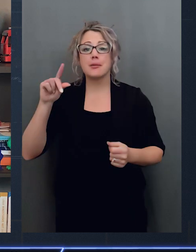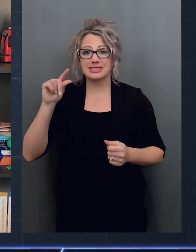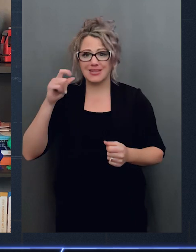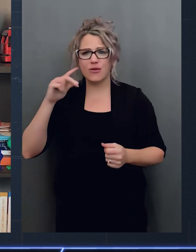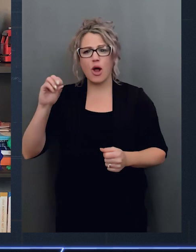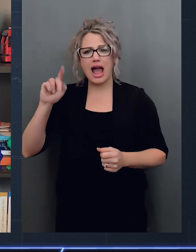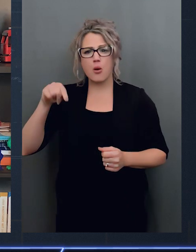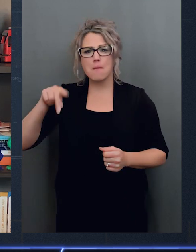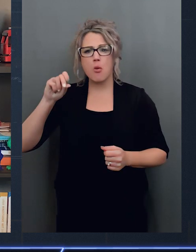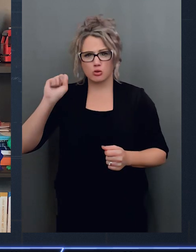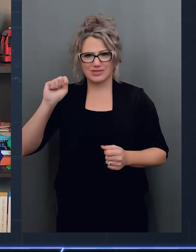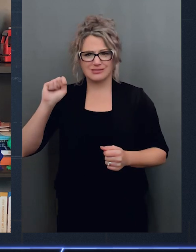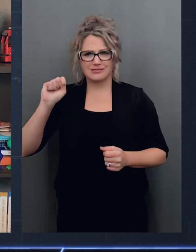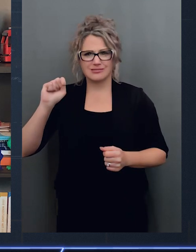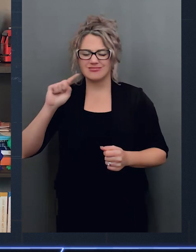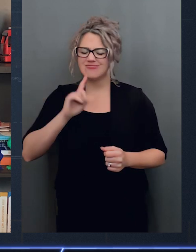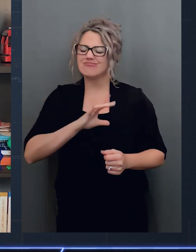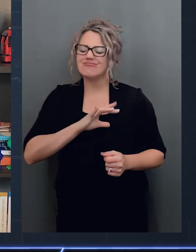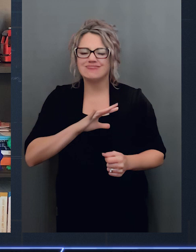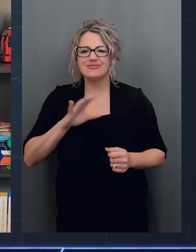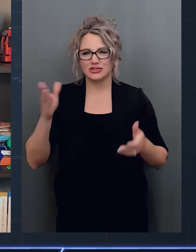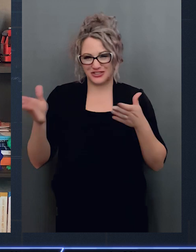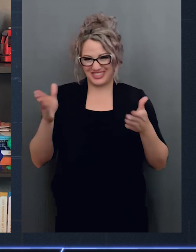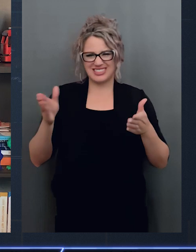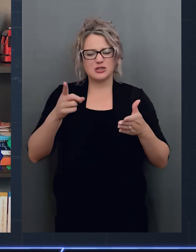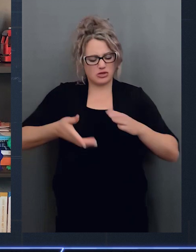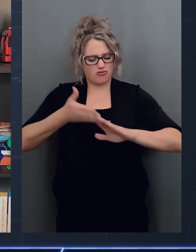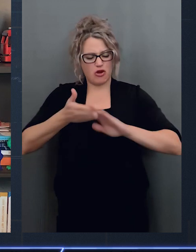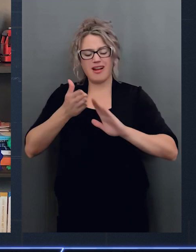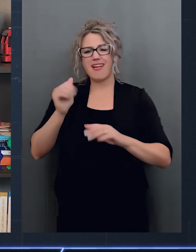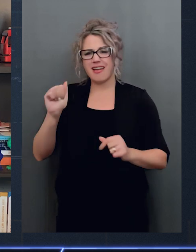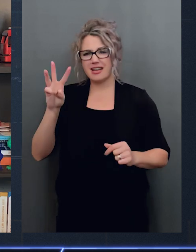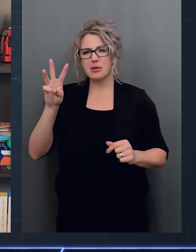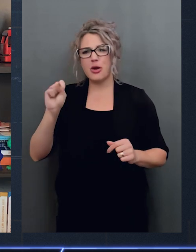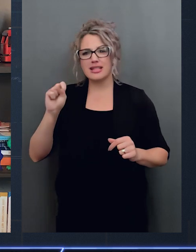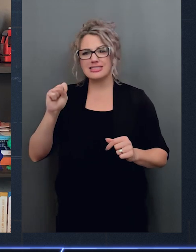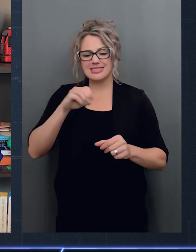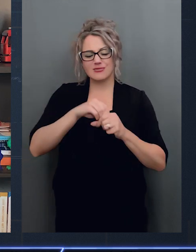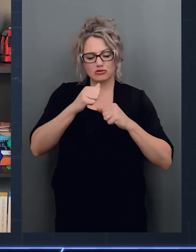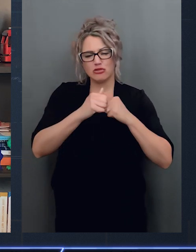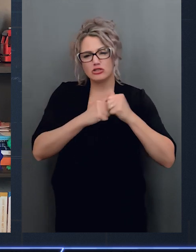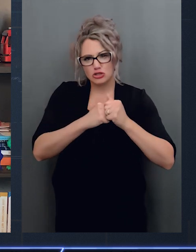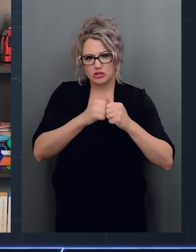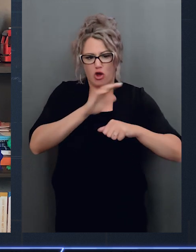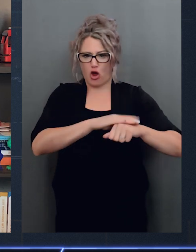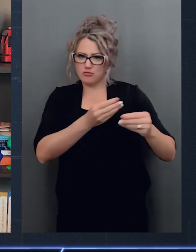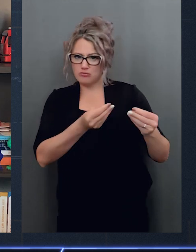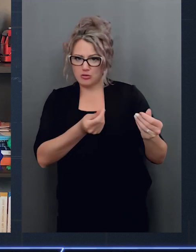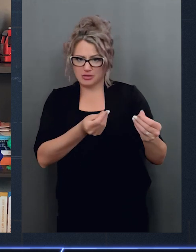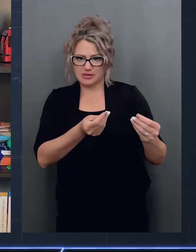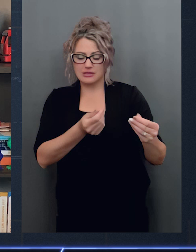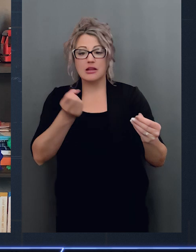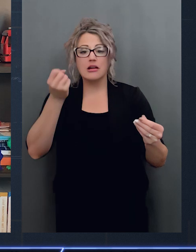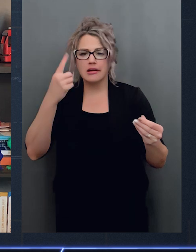AWS Outposts. This is a really, really cool service. It lets you run your AWS infrastructure and services on premises. You